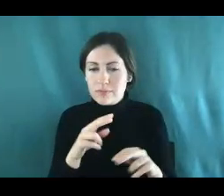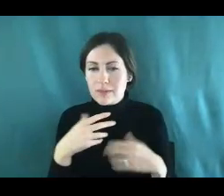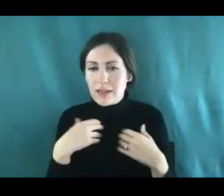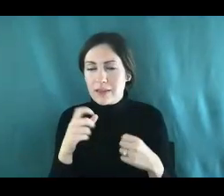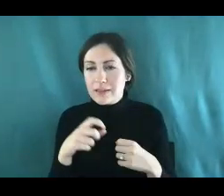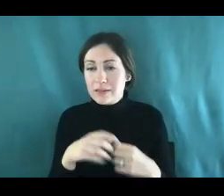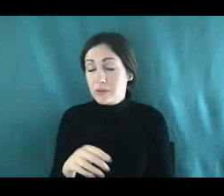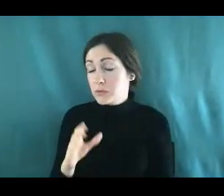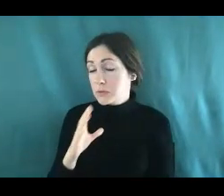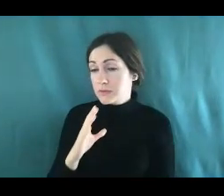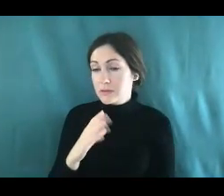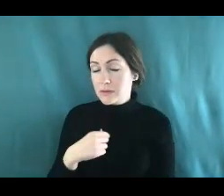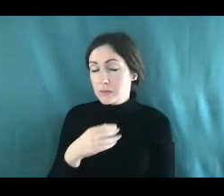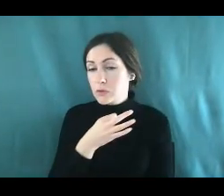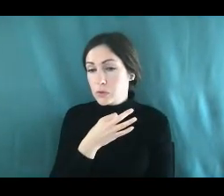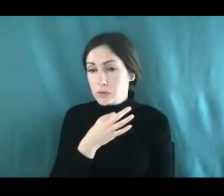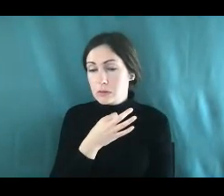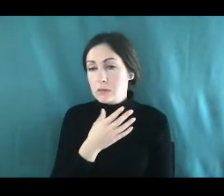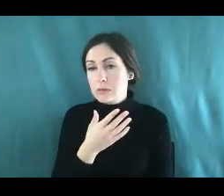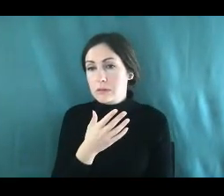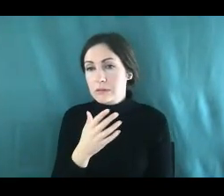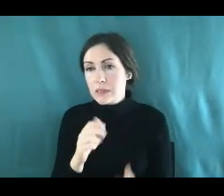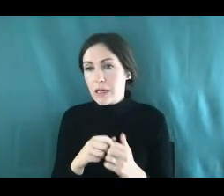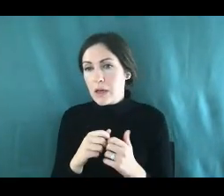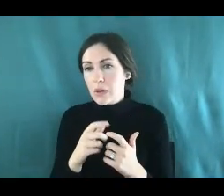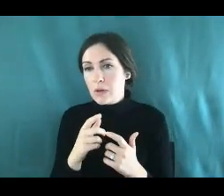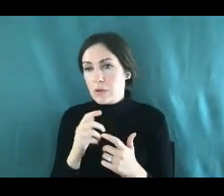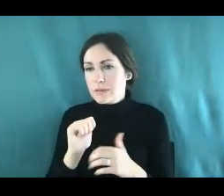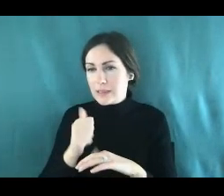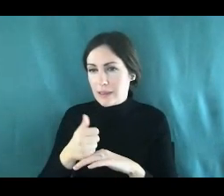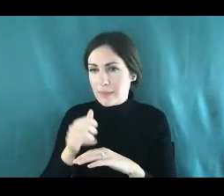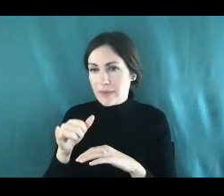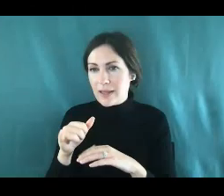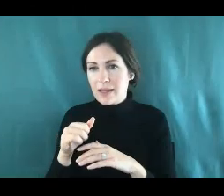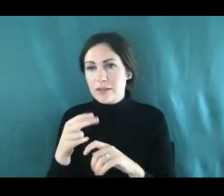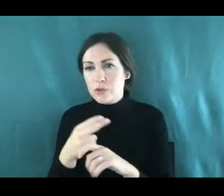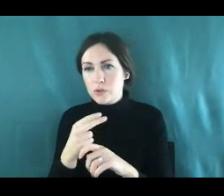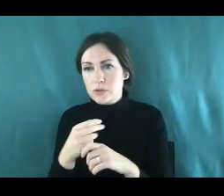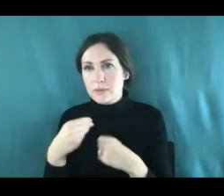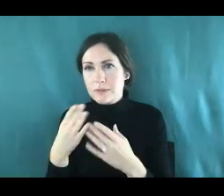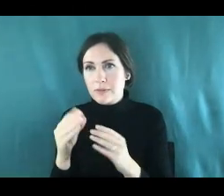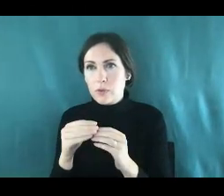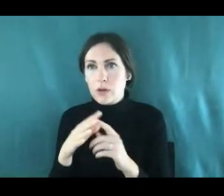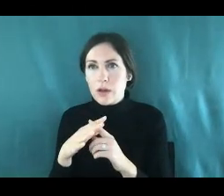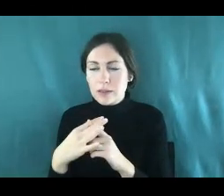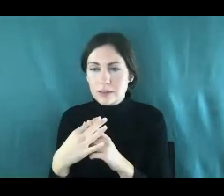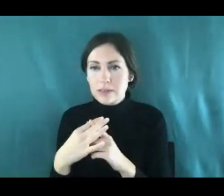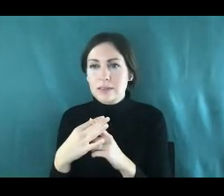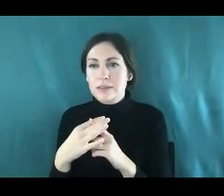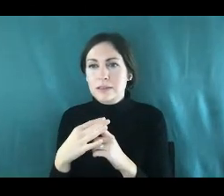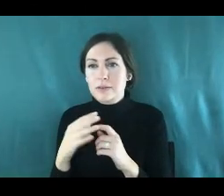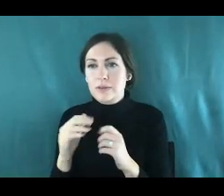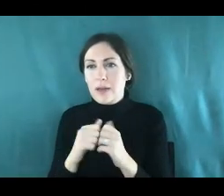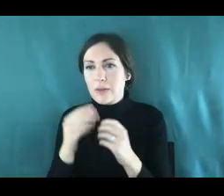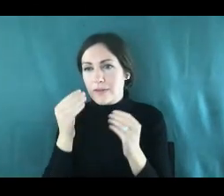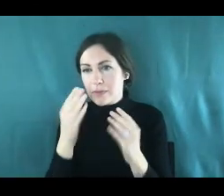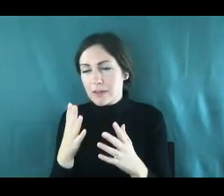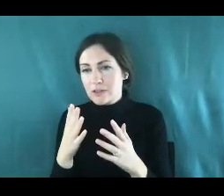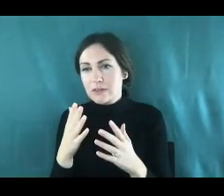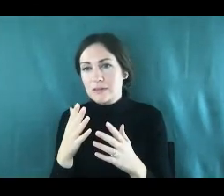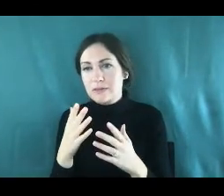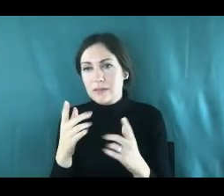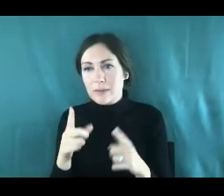No worries, no worries. Just curious as to kind of how the framework is used to give more context to how the information comes about